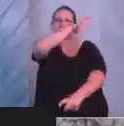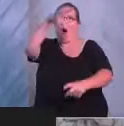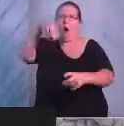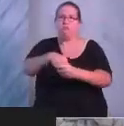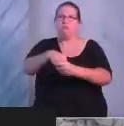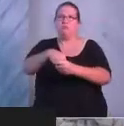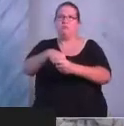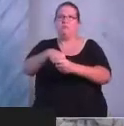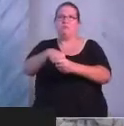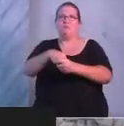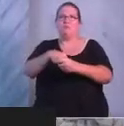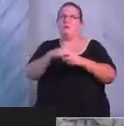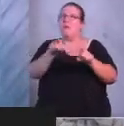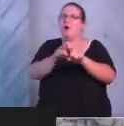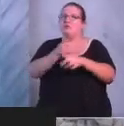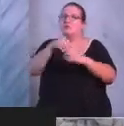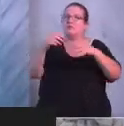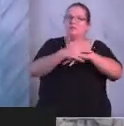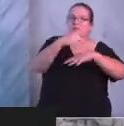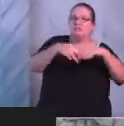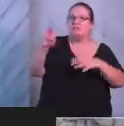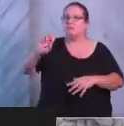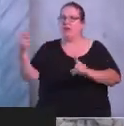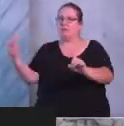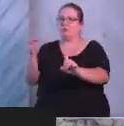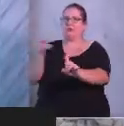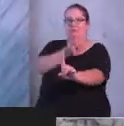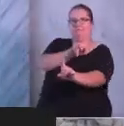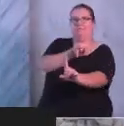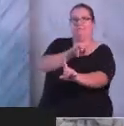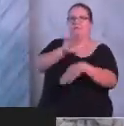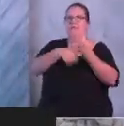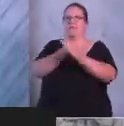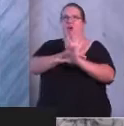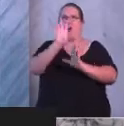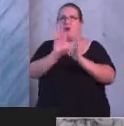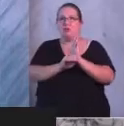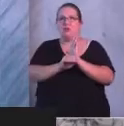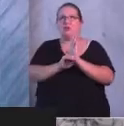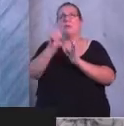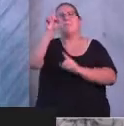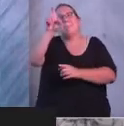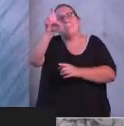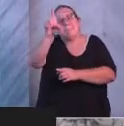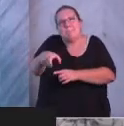From the Indigenous and Black perspective. All curriculums must be culturally sensitive.